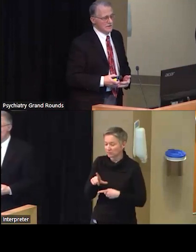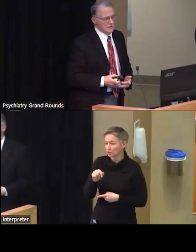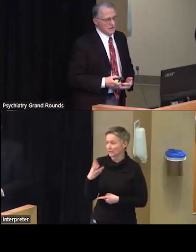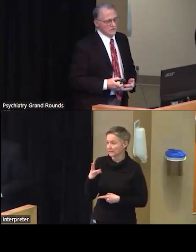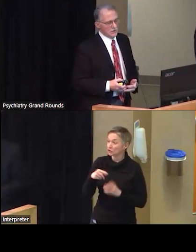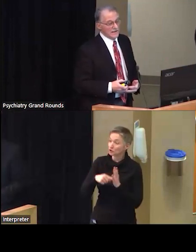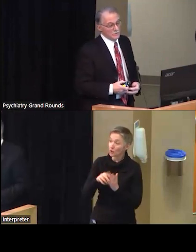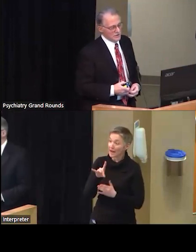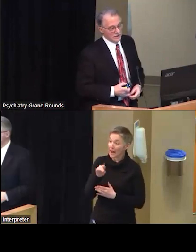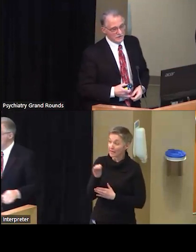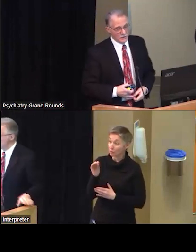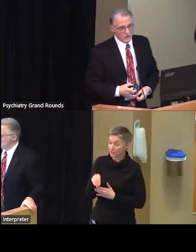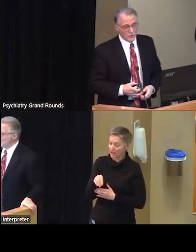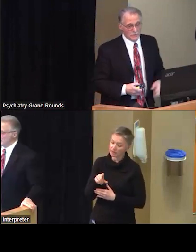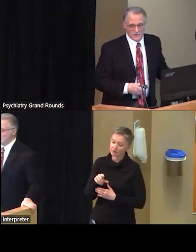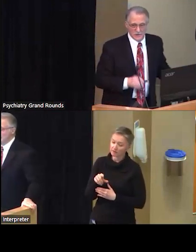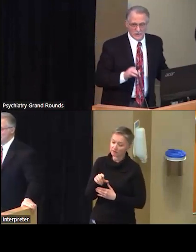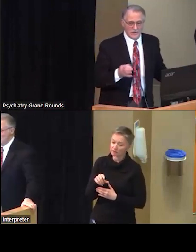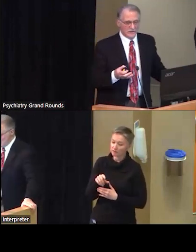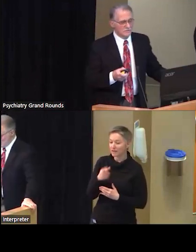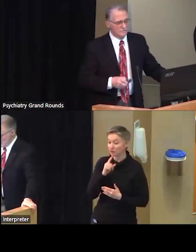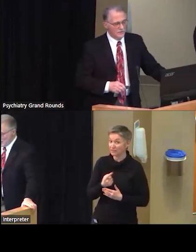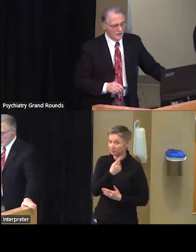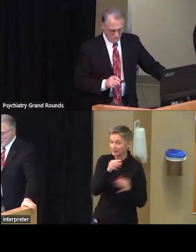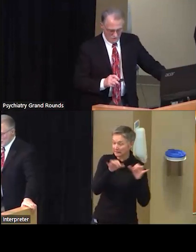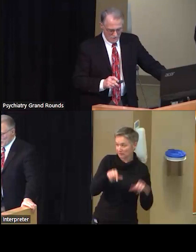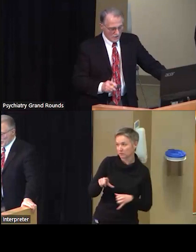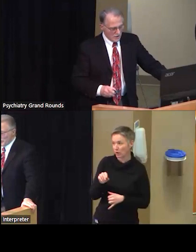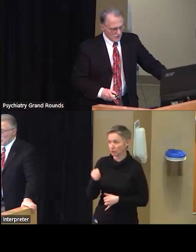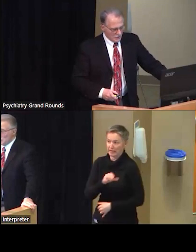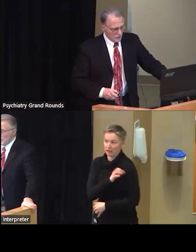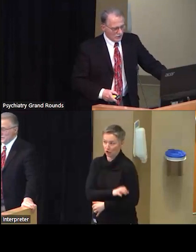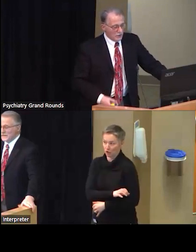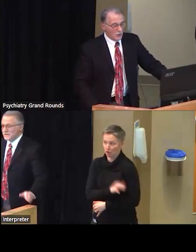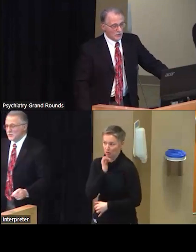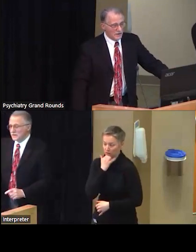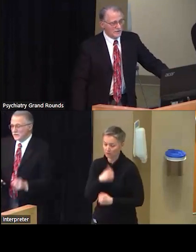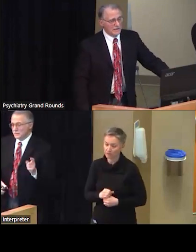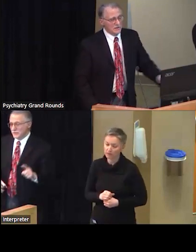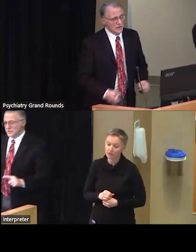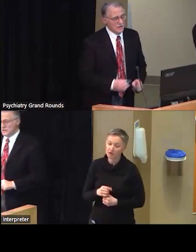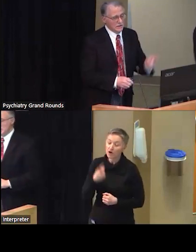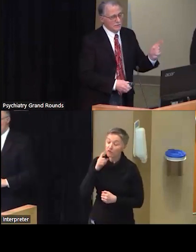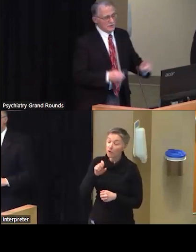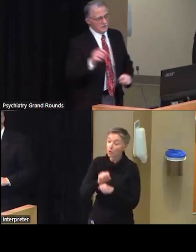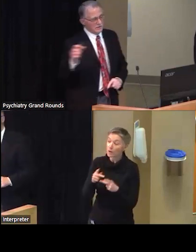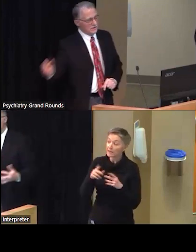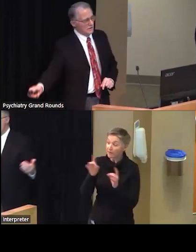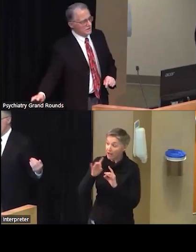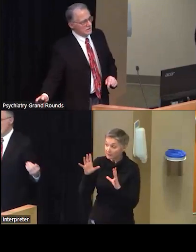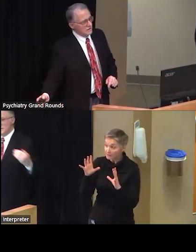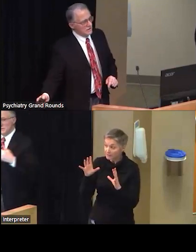in 2016 showed 80% of them were, 20% were clinical. From the point of view of workplace violence, we look at the